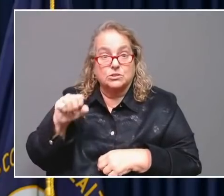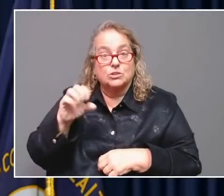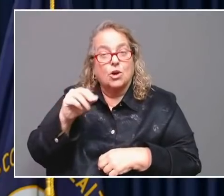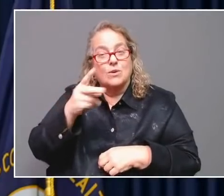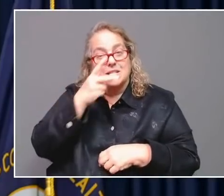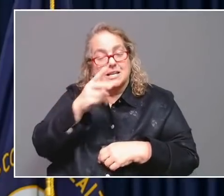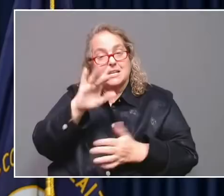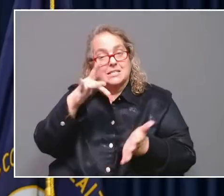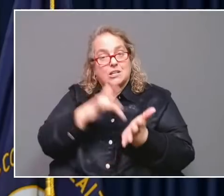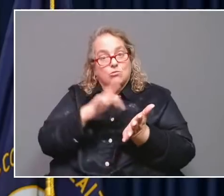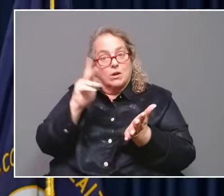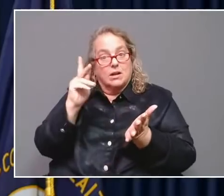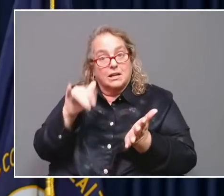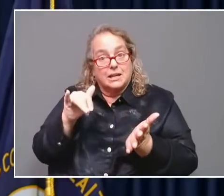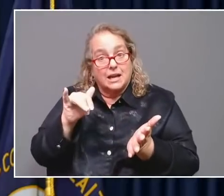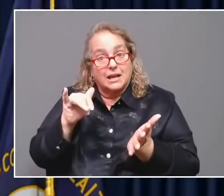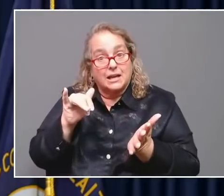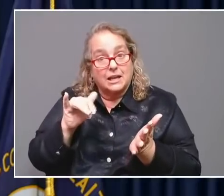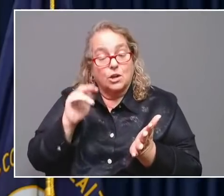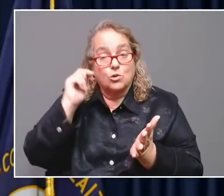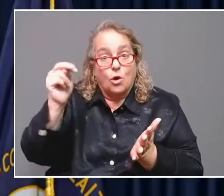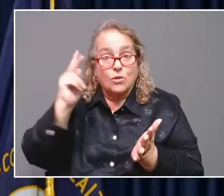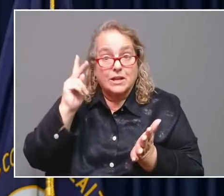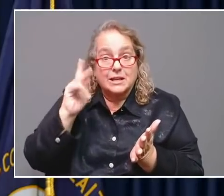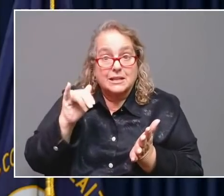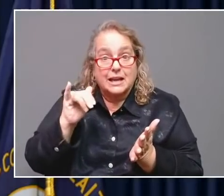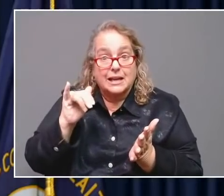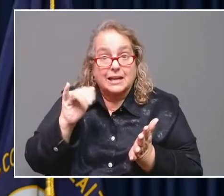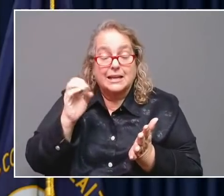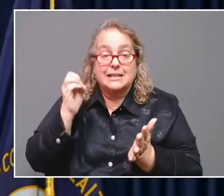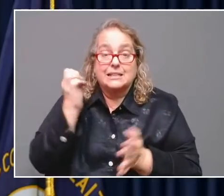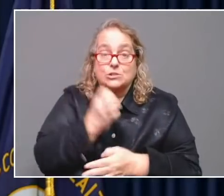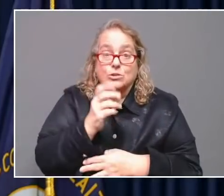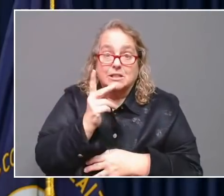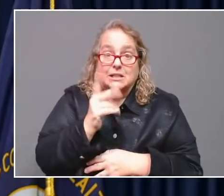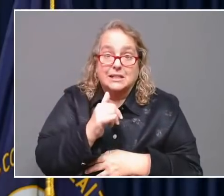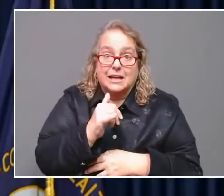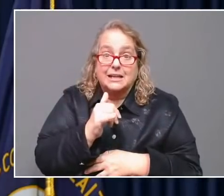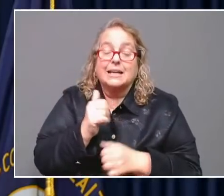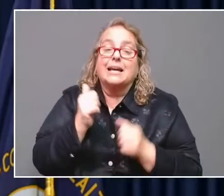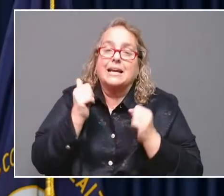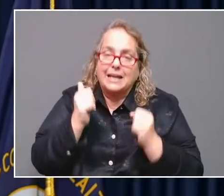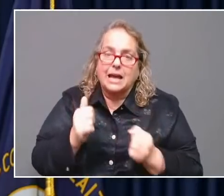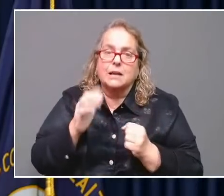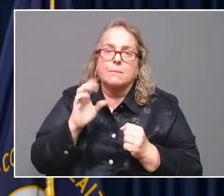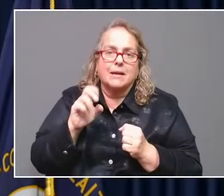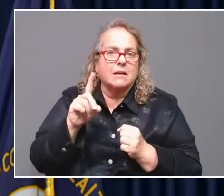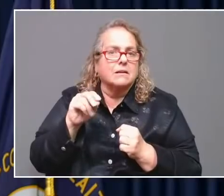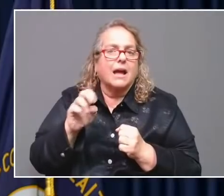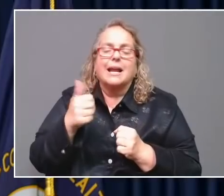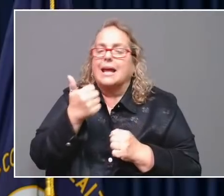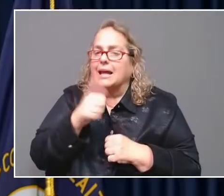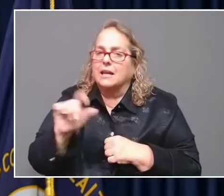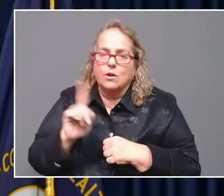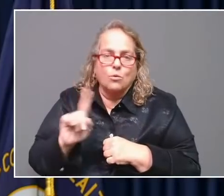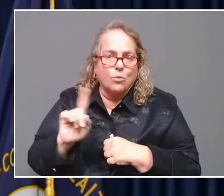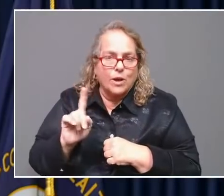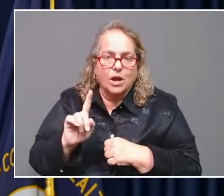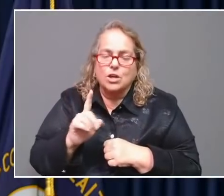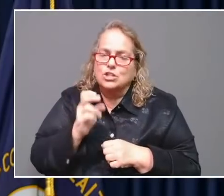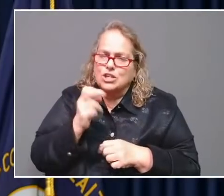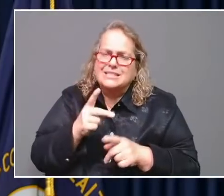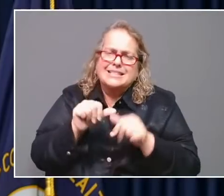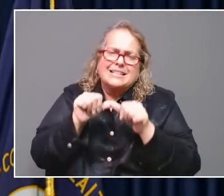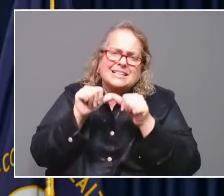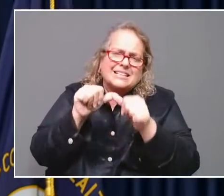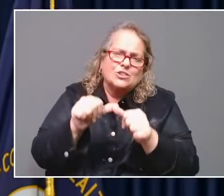Kentucky, Northern Kentucky, Eastern Kentucky, it can be done anywhere. We just got to keep pushing. So